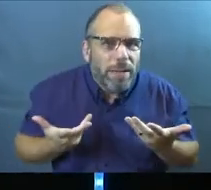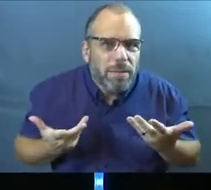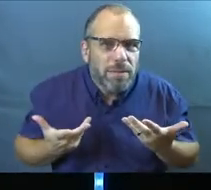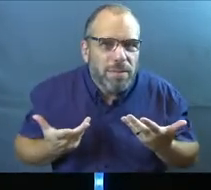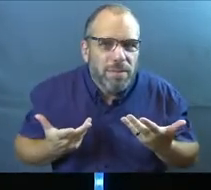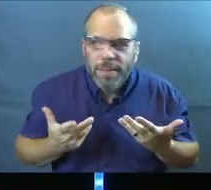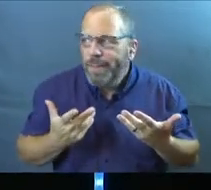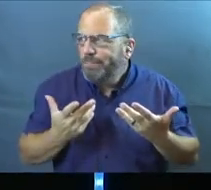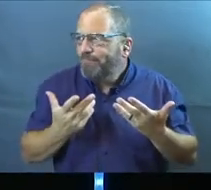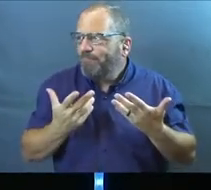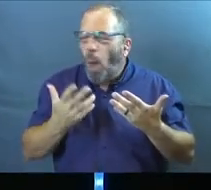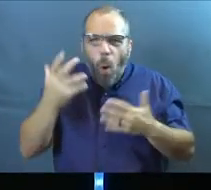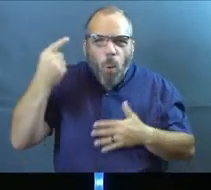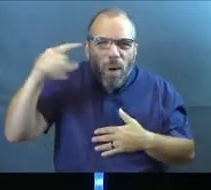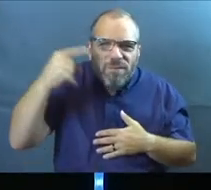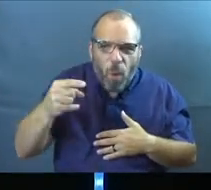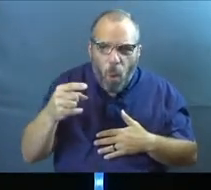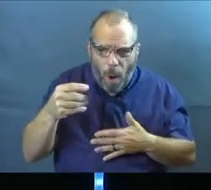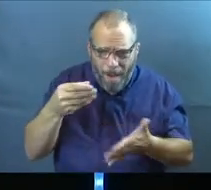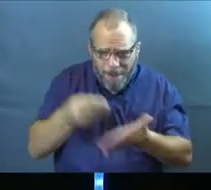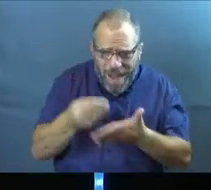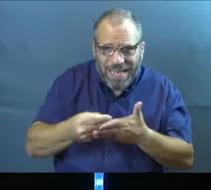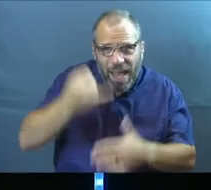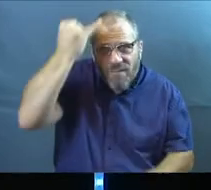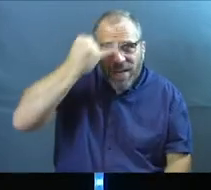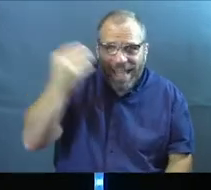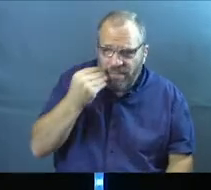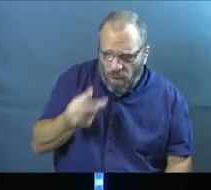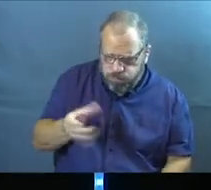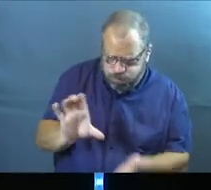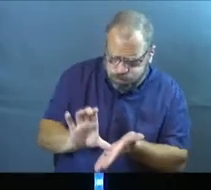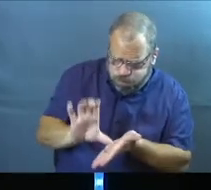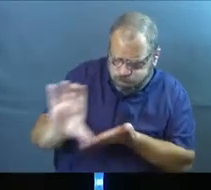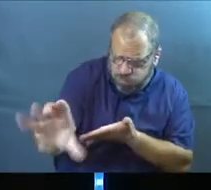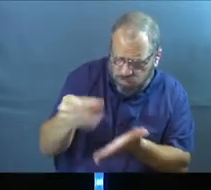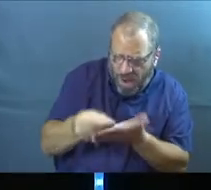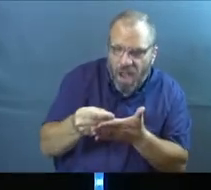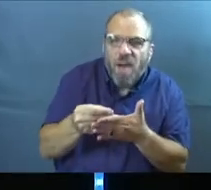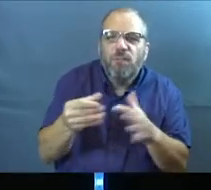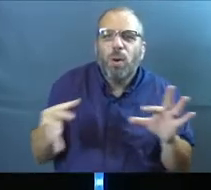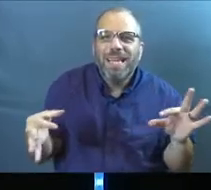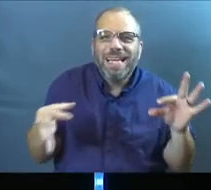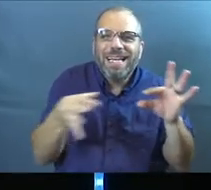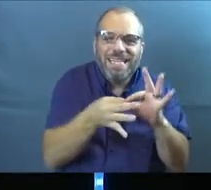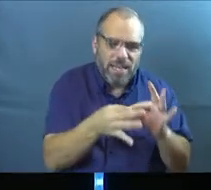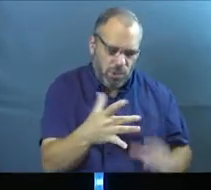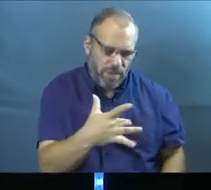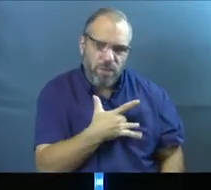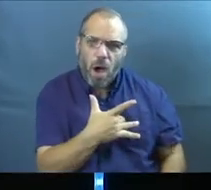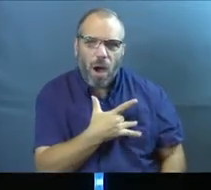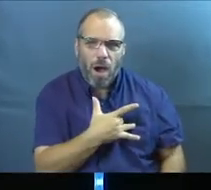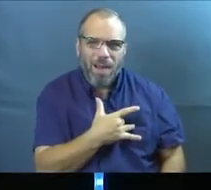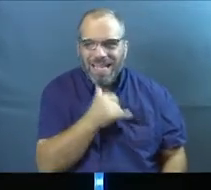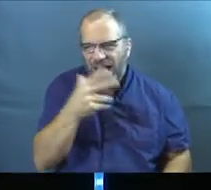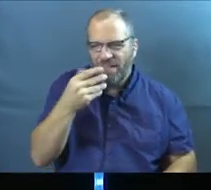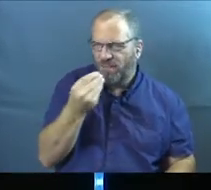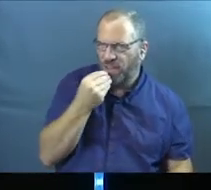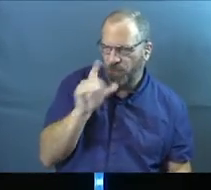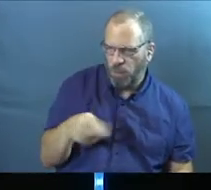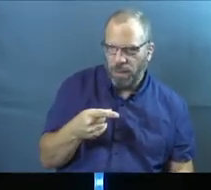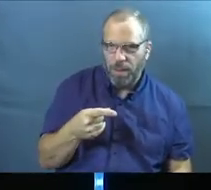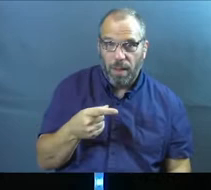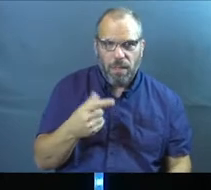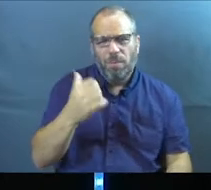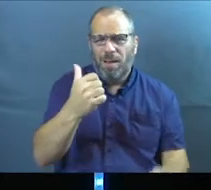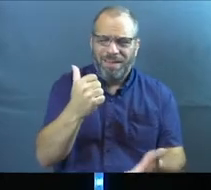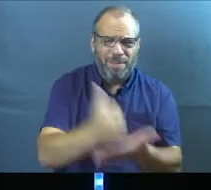You need to know why you're paying so much money for Italian food is for the connection of the hearts, not for the food itself. Can I